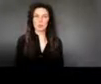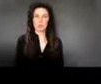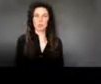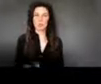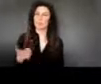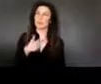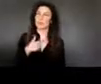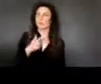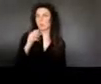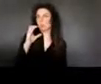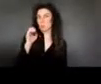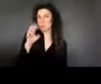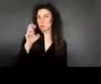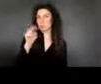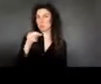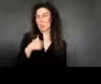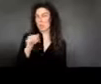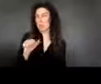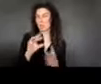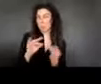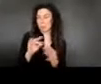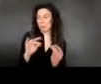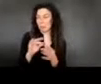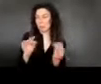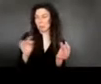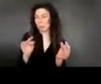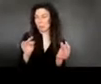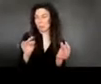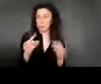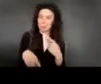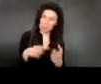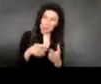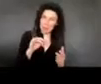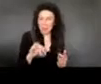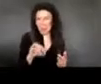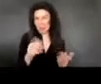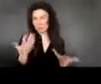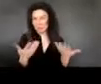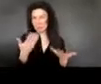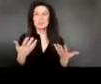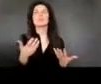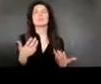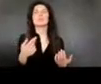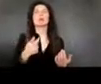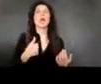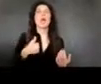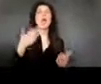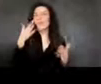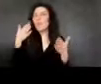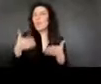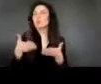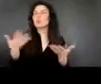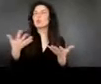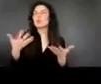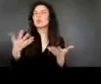I can say some things about that. I mean, I just focus when we were talking about abstraction, I just focus on the loss of